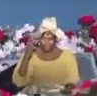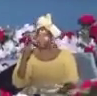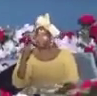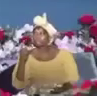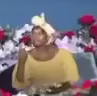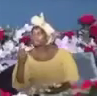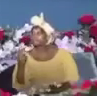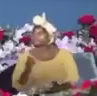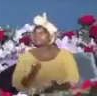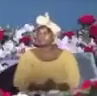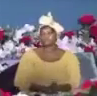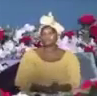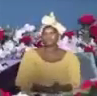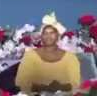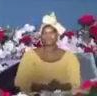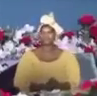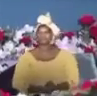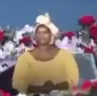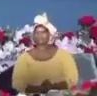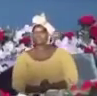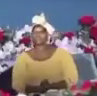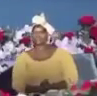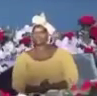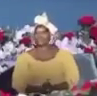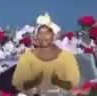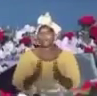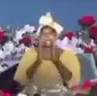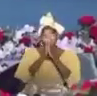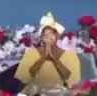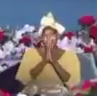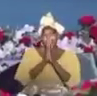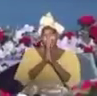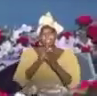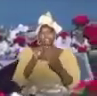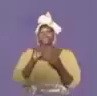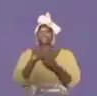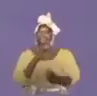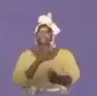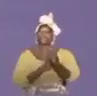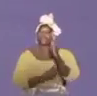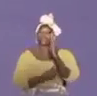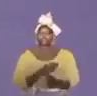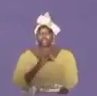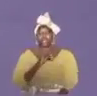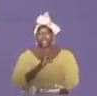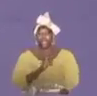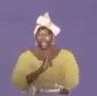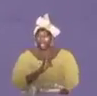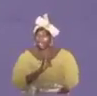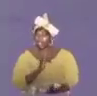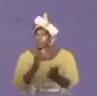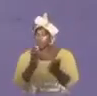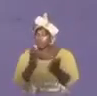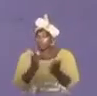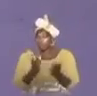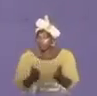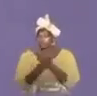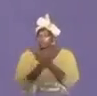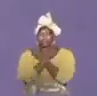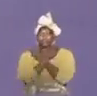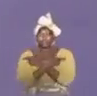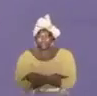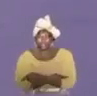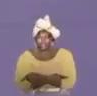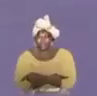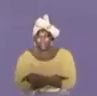and begin to talk to the Lord passionately from your heart. Father, I desire rest. Rest